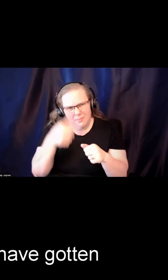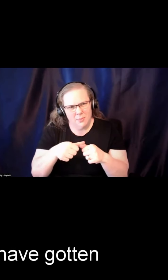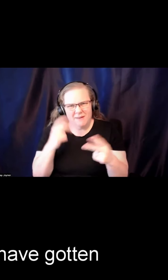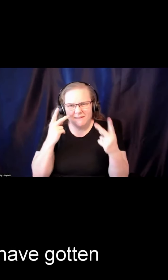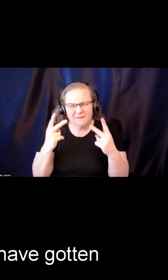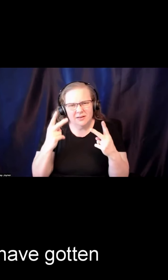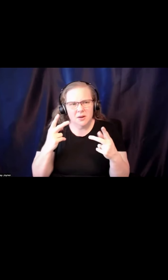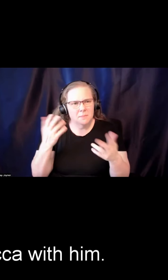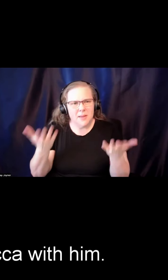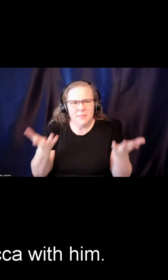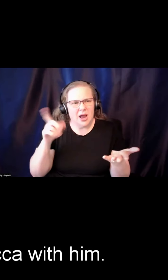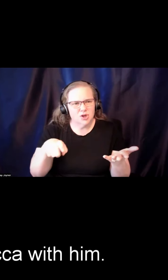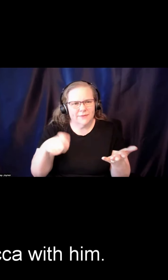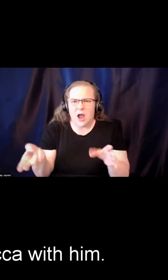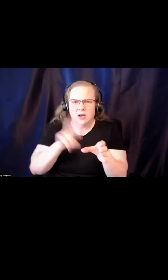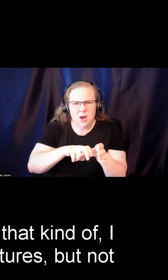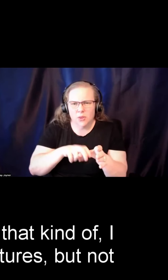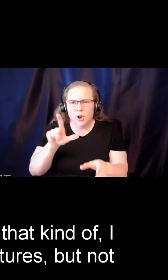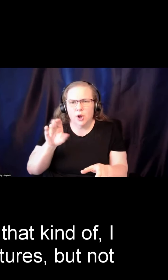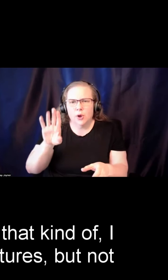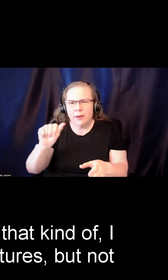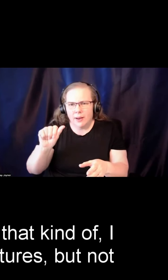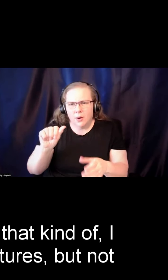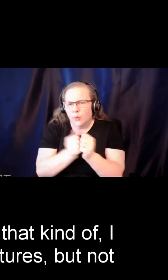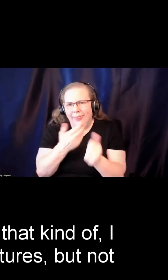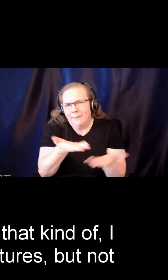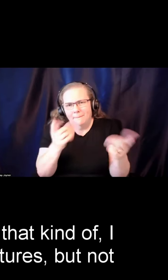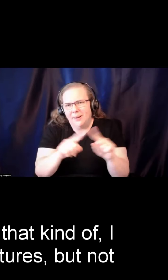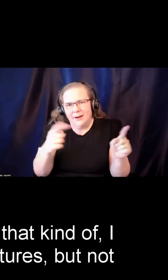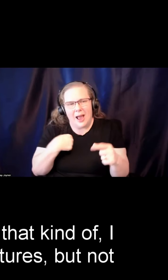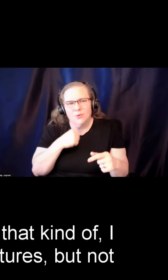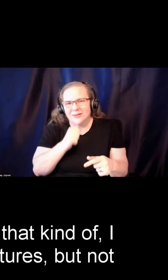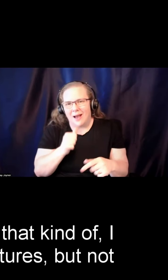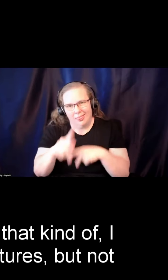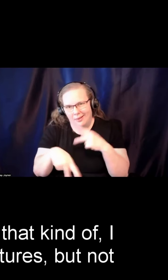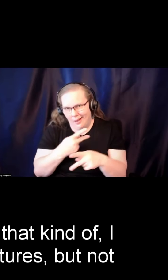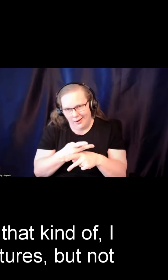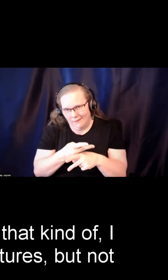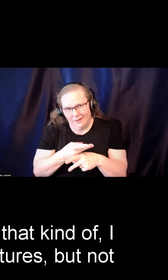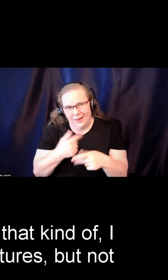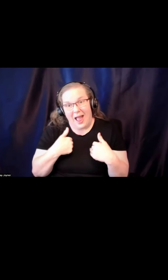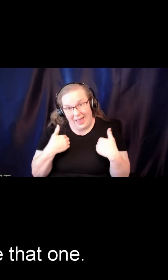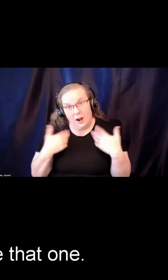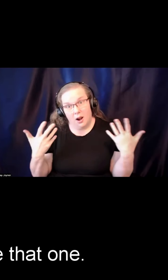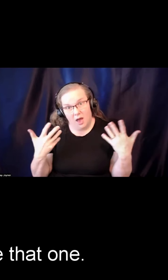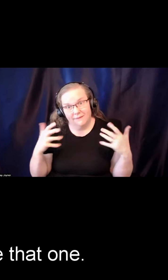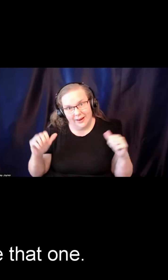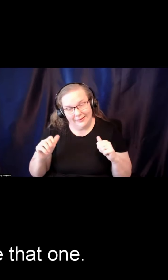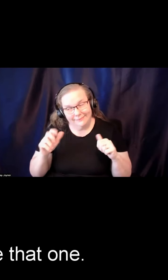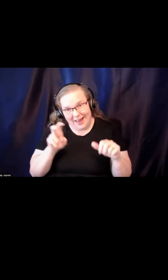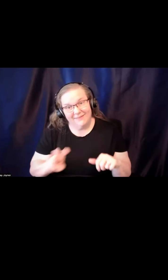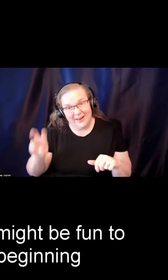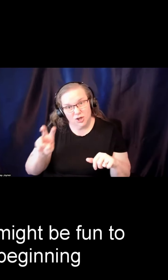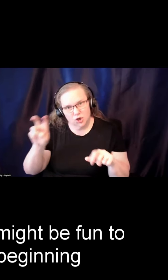problem? Maybe I should have gotten on the bus to Lucca with him, but I really wasn't that kind of I had a lot of adventures, but not adventures like